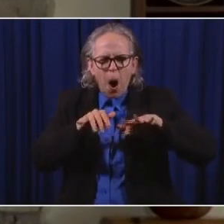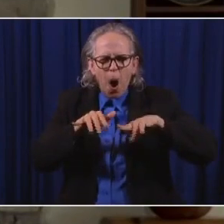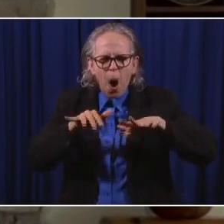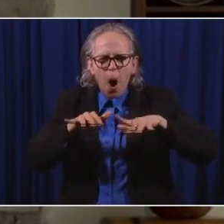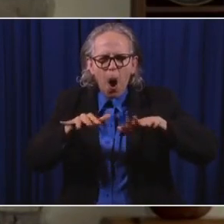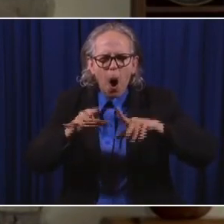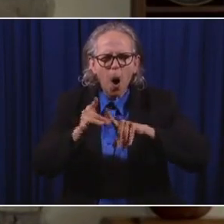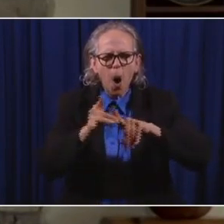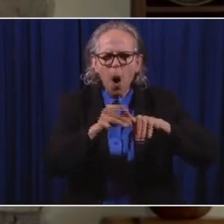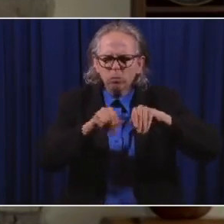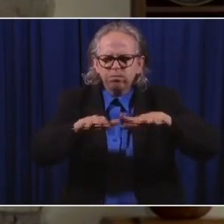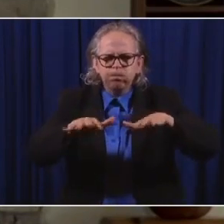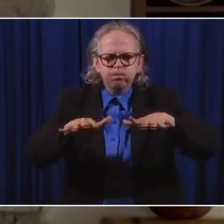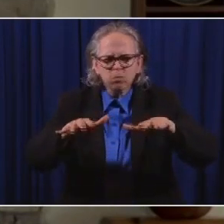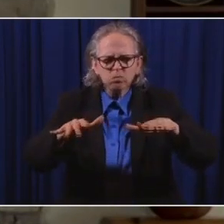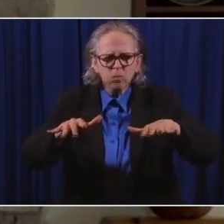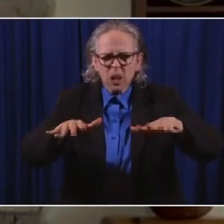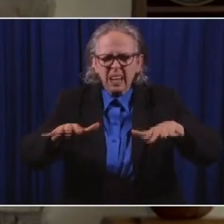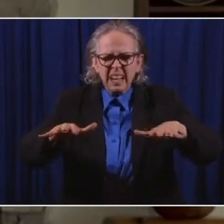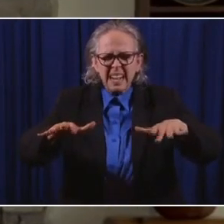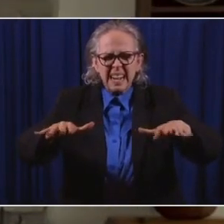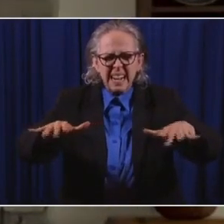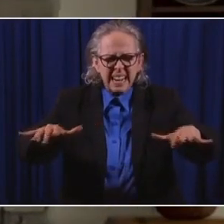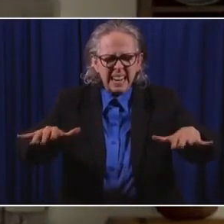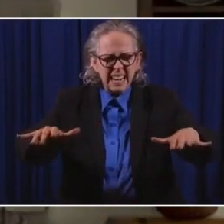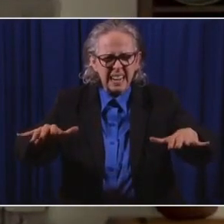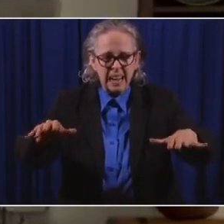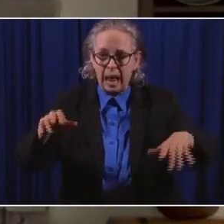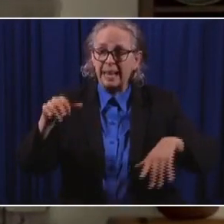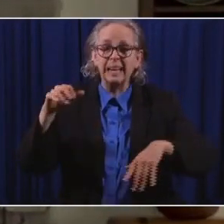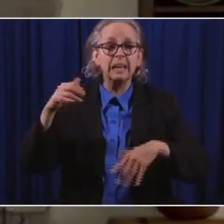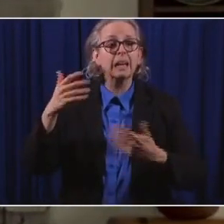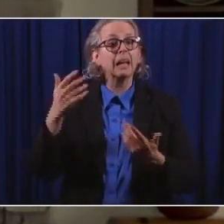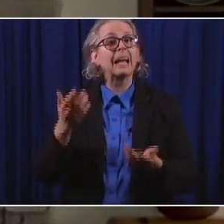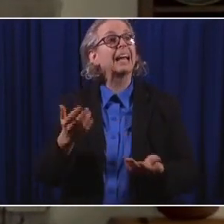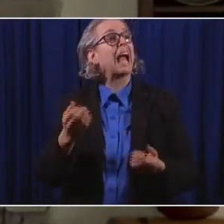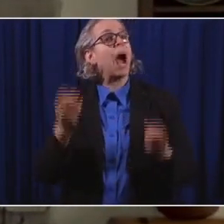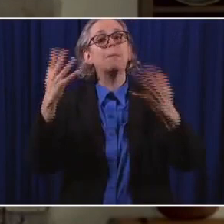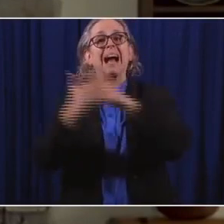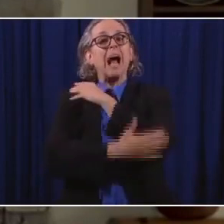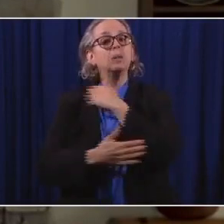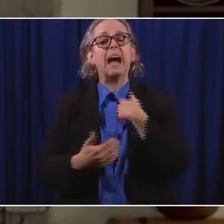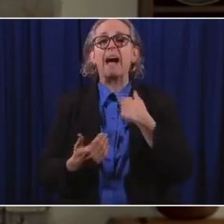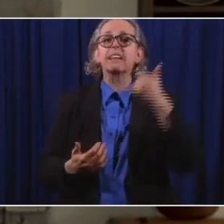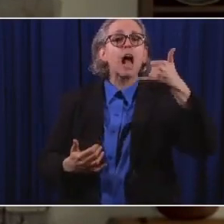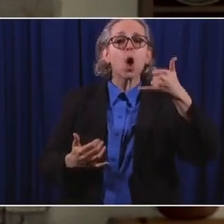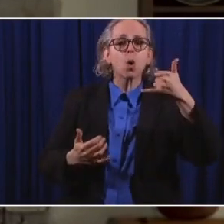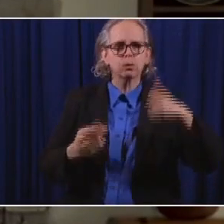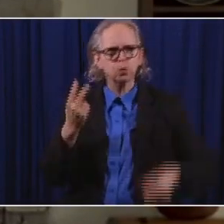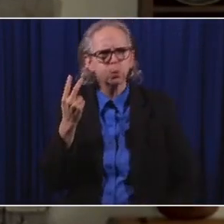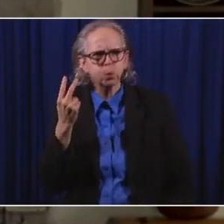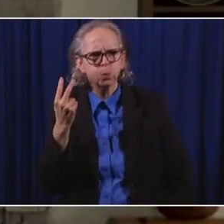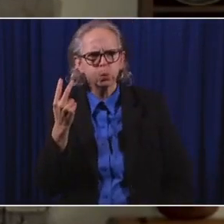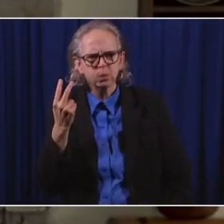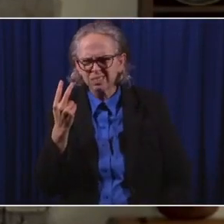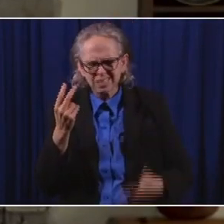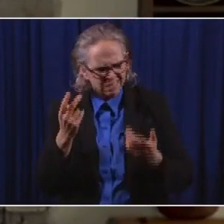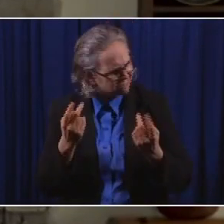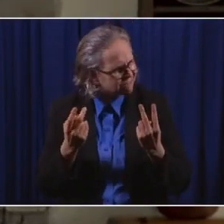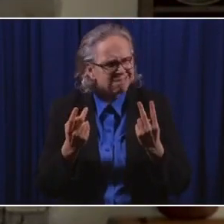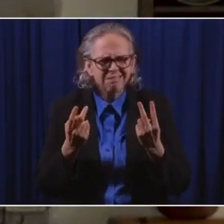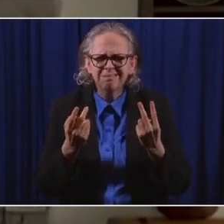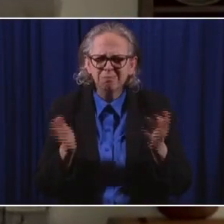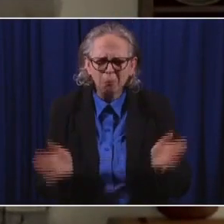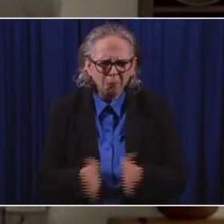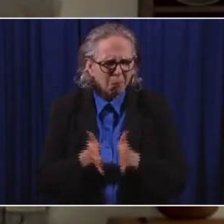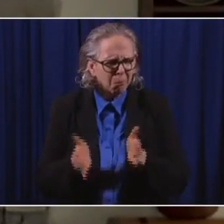have 2 counties that are yellow, and they represent only 1/5 of 1% of our state's total population.